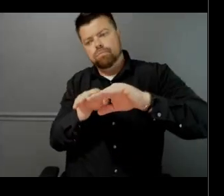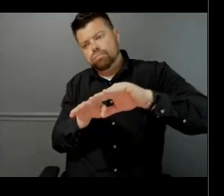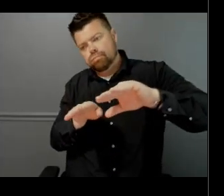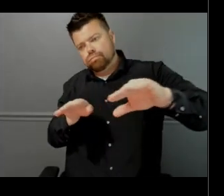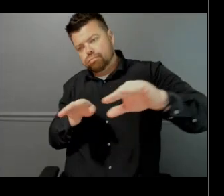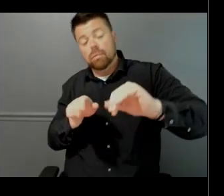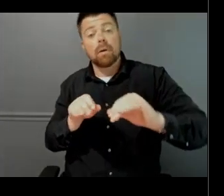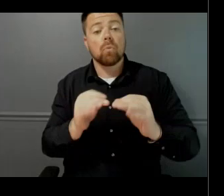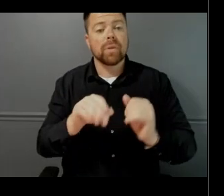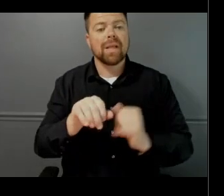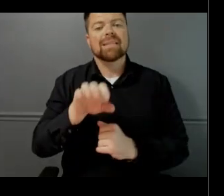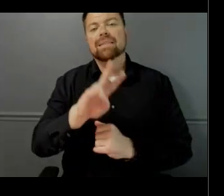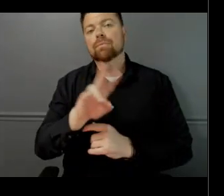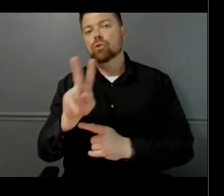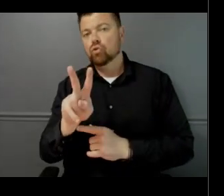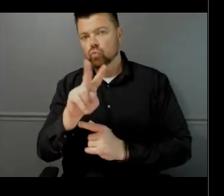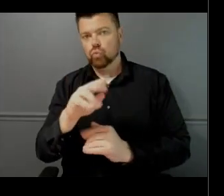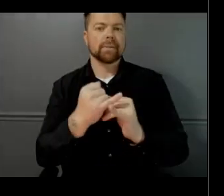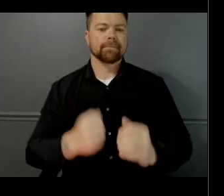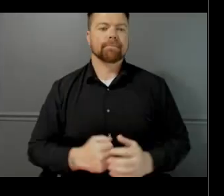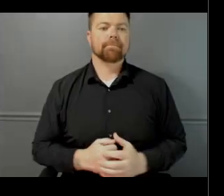inches.